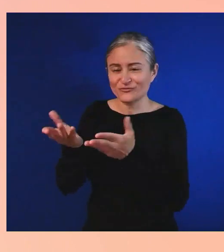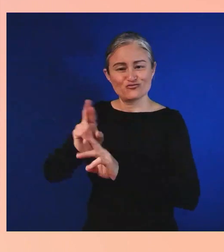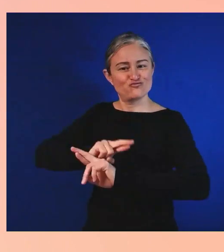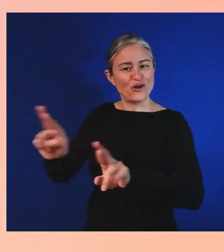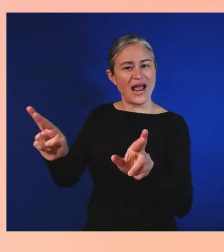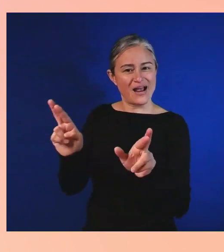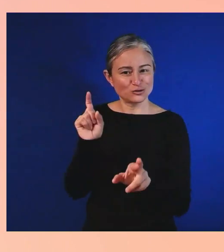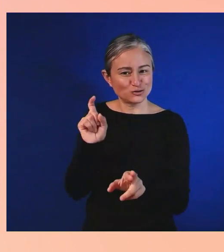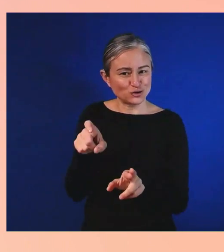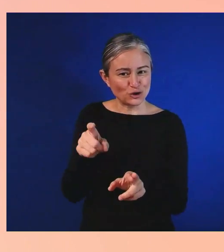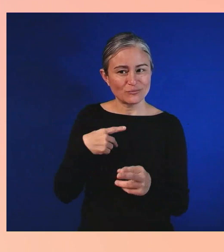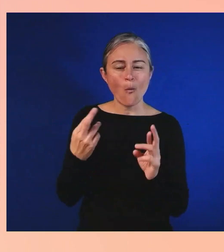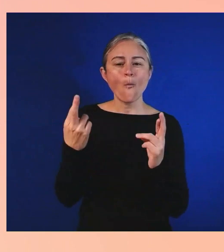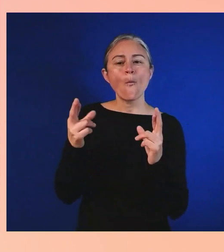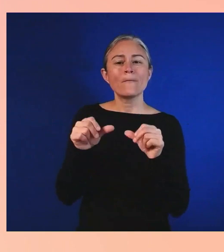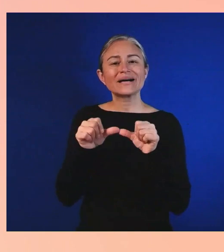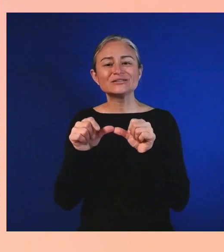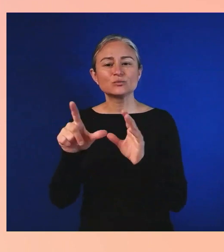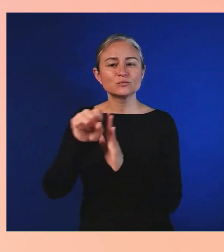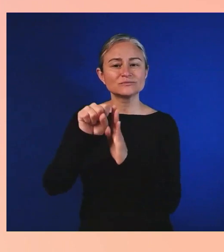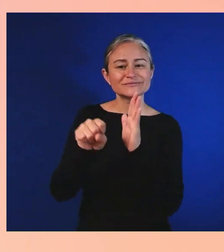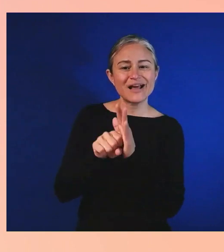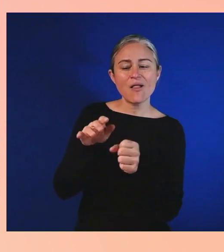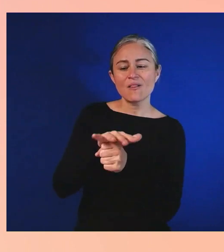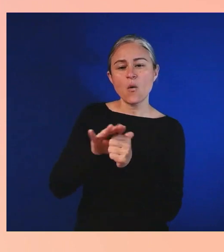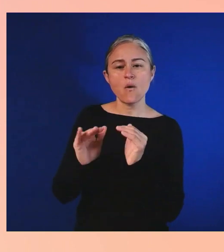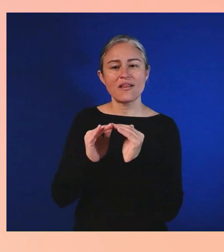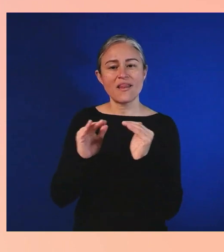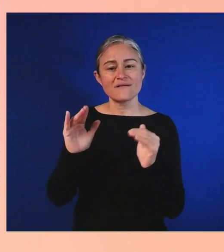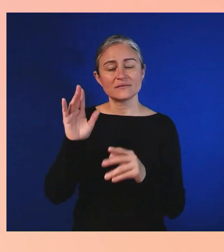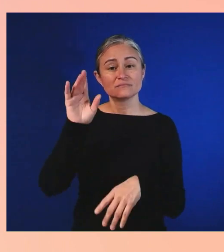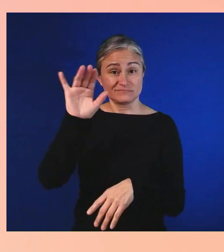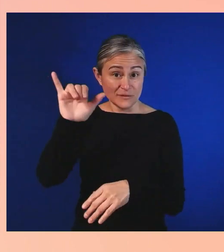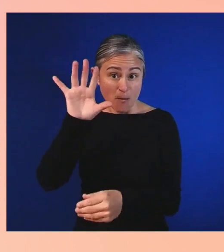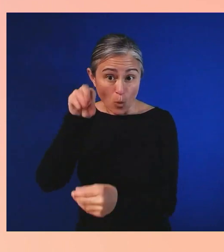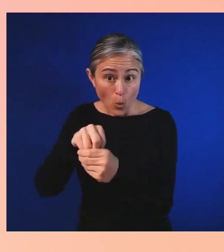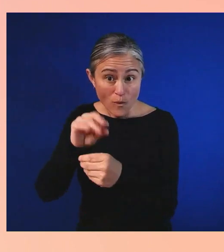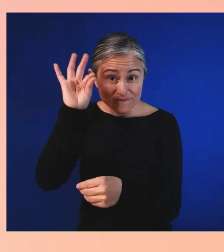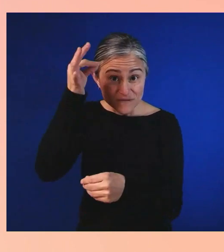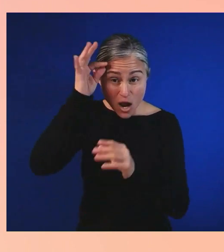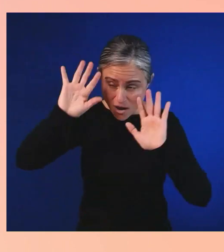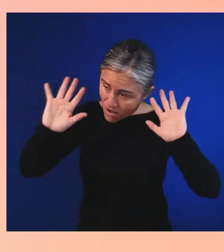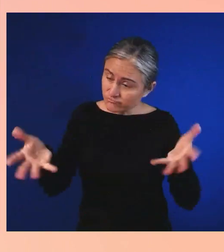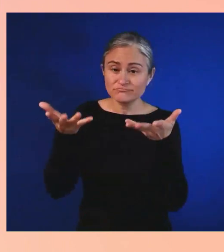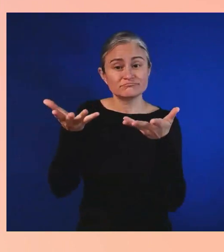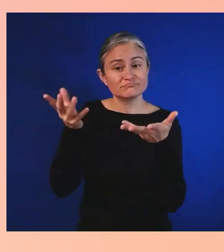federal level to look at how we increase broadband access for people with disabilities across the country.